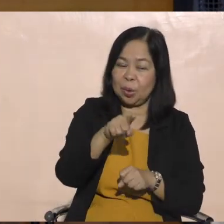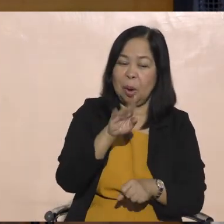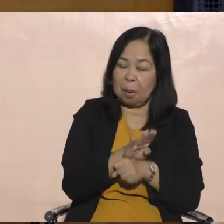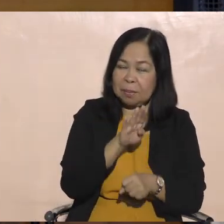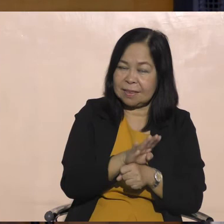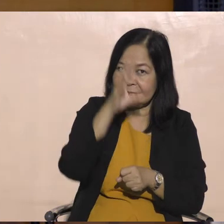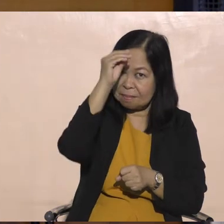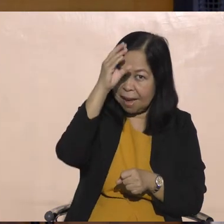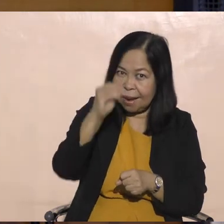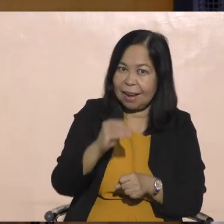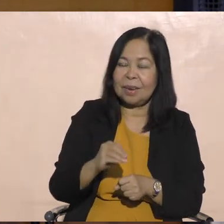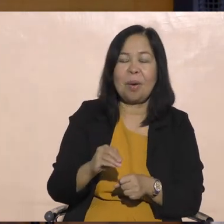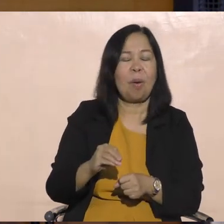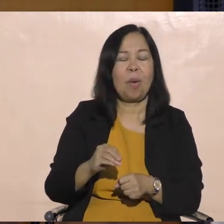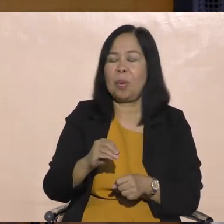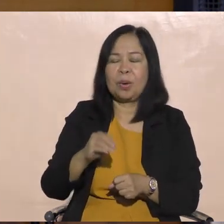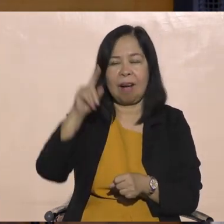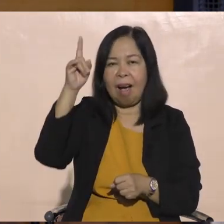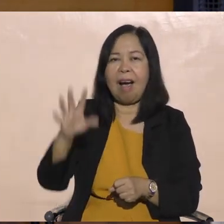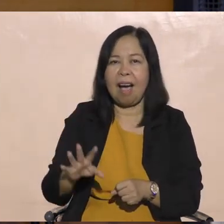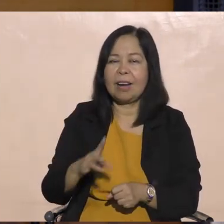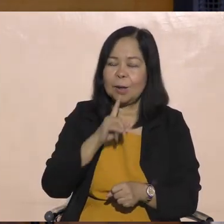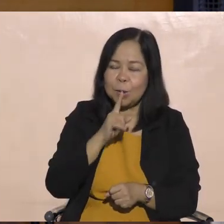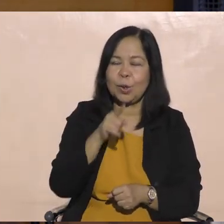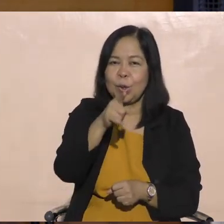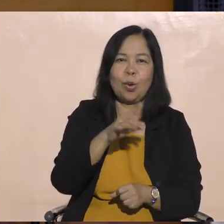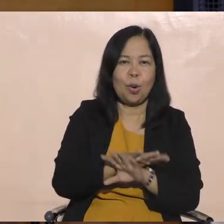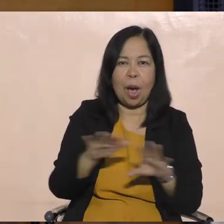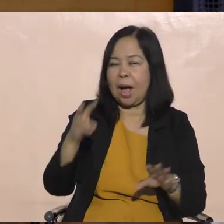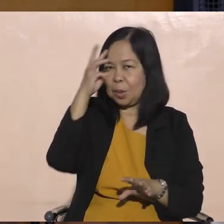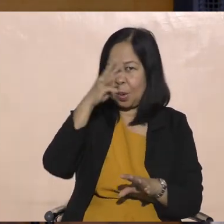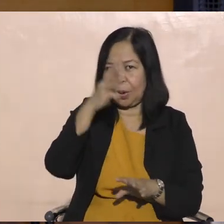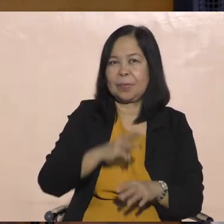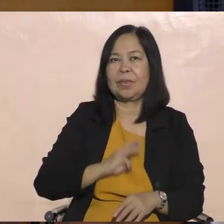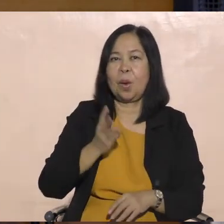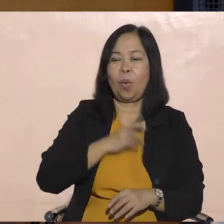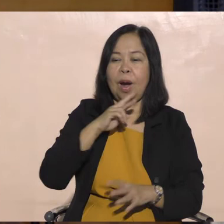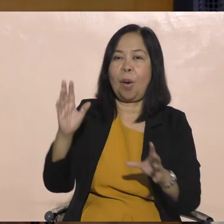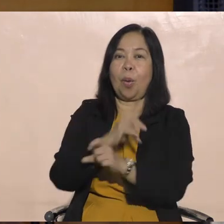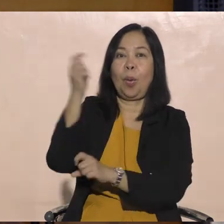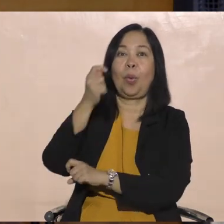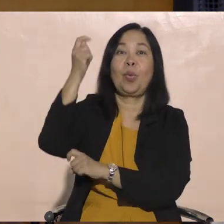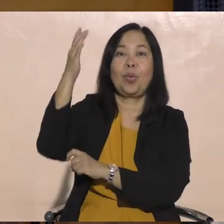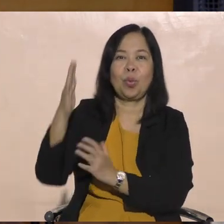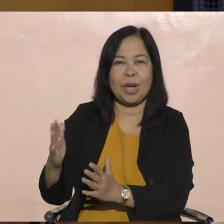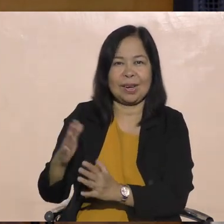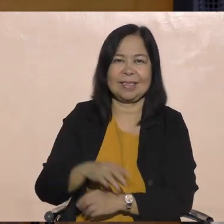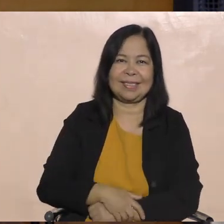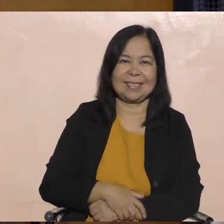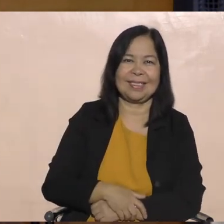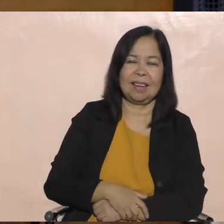the head and not the tail, above, not beneath, victors, not victims, winners, not